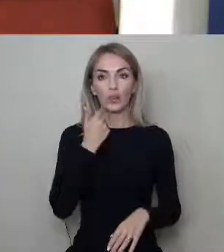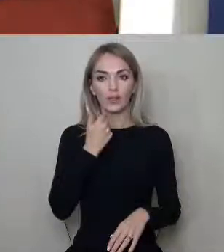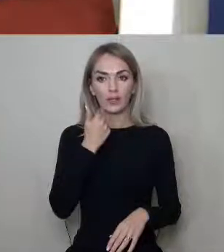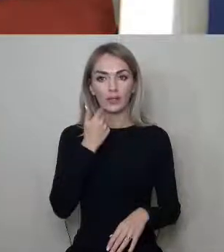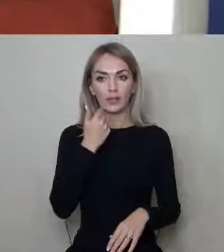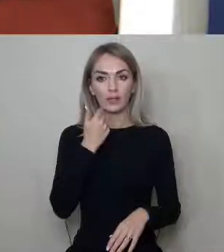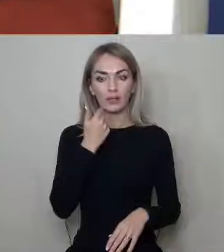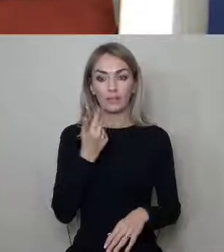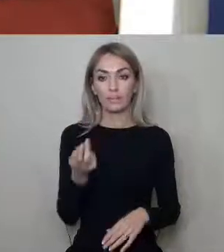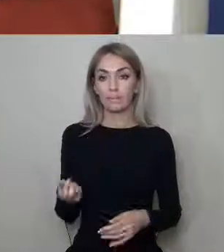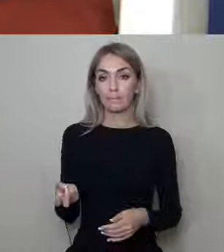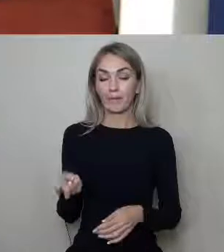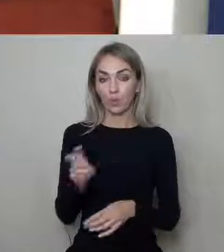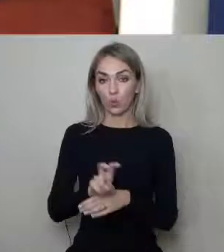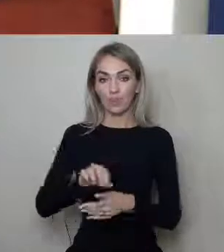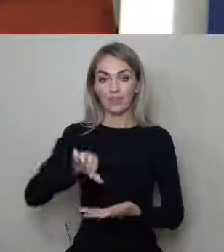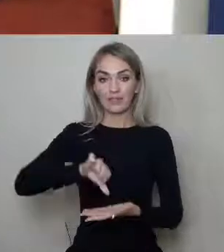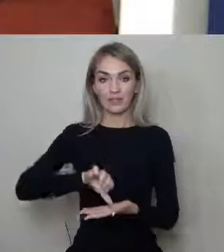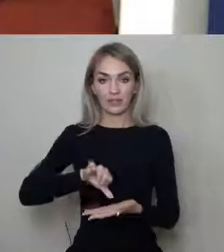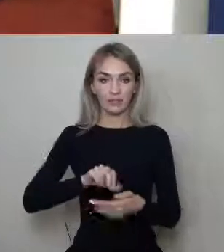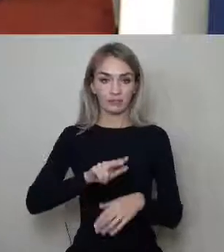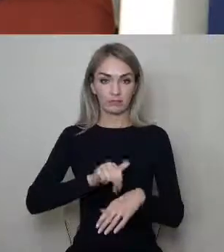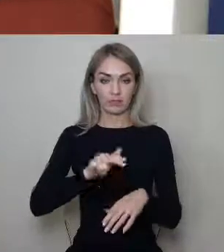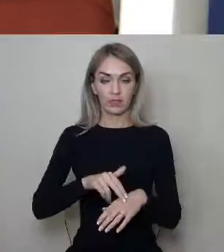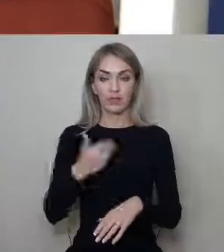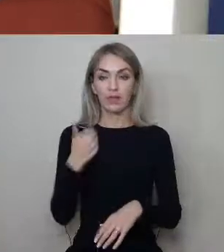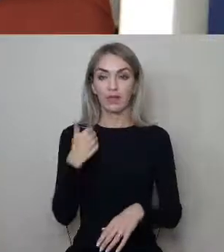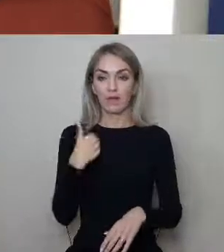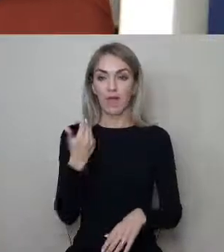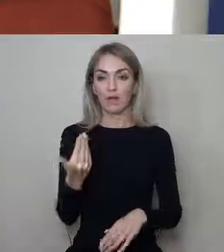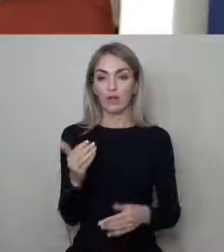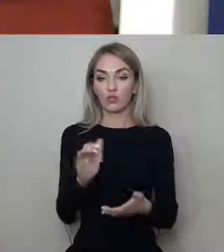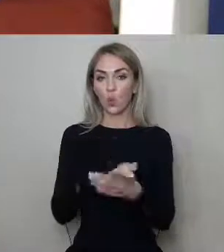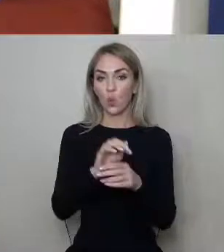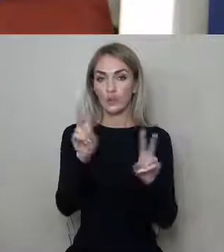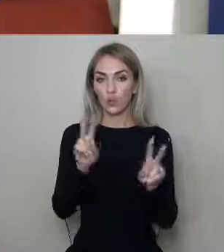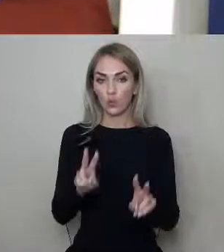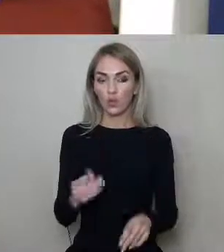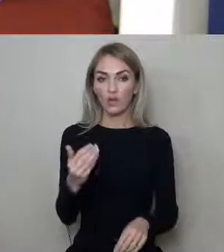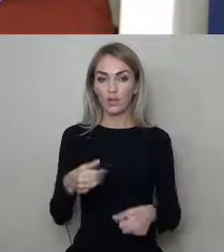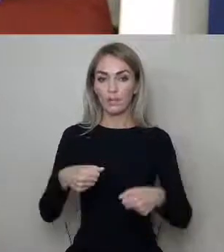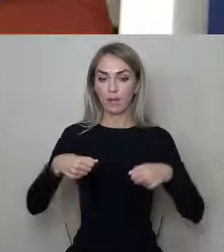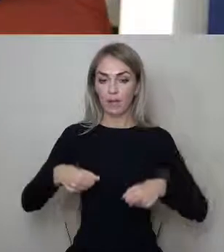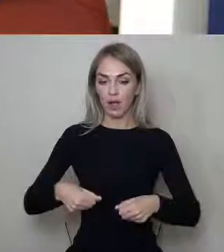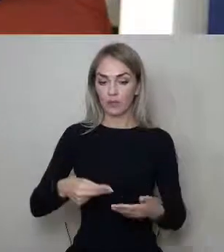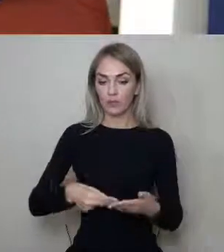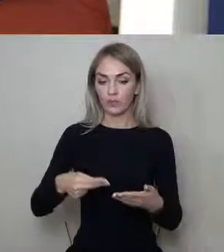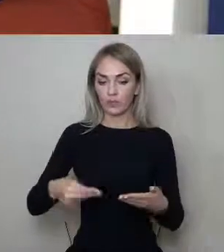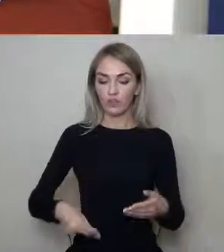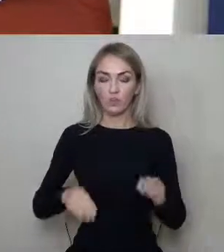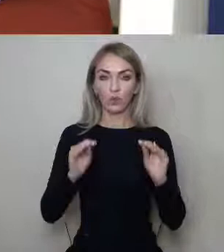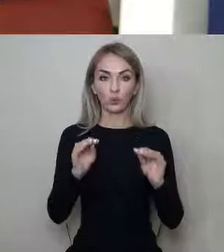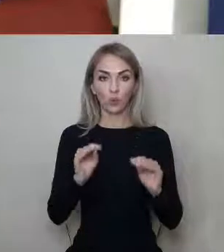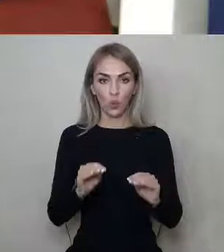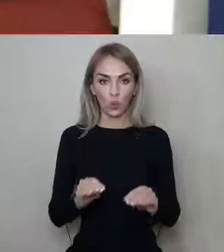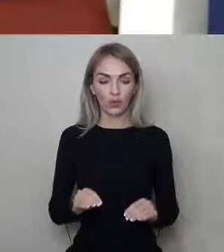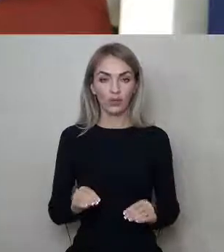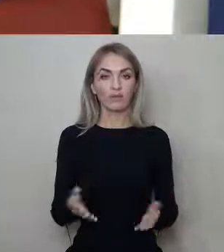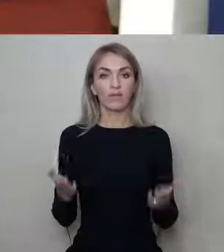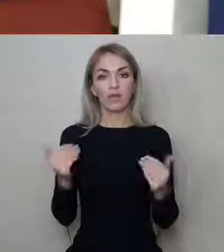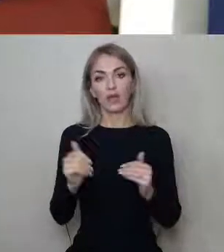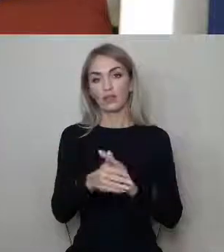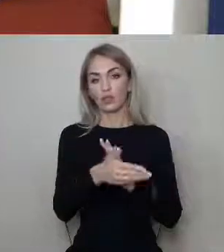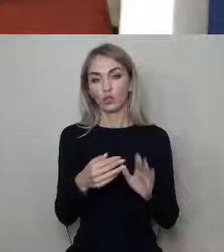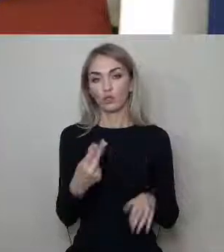person in question. If that's a law enforcement agency representative who comes and says, "Okay, here's your rights. You need to sign the